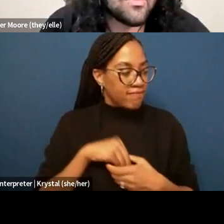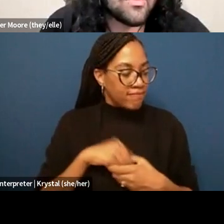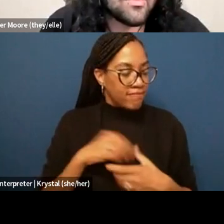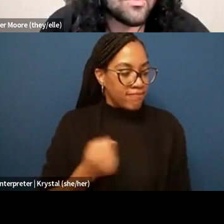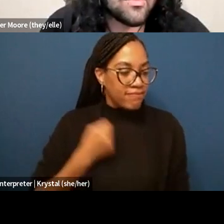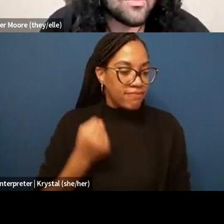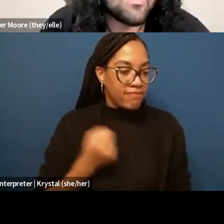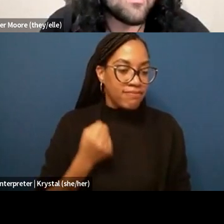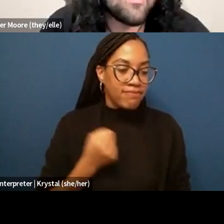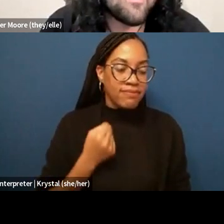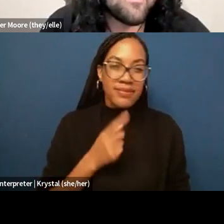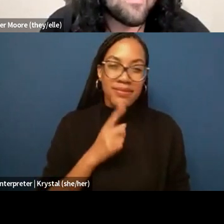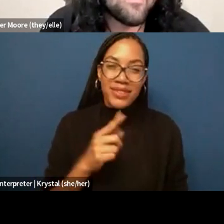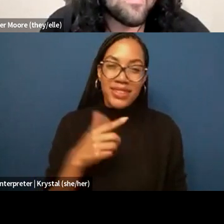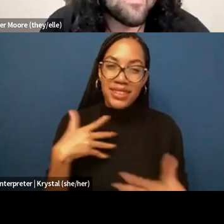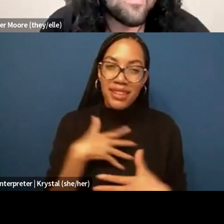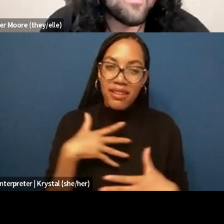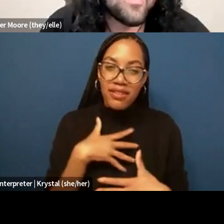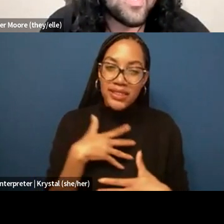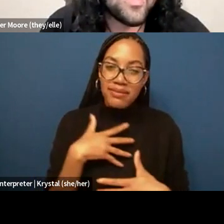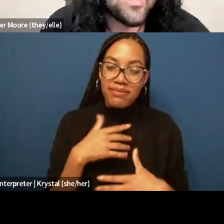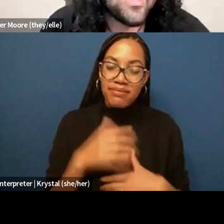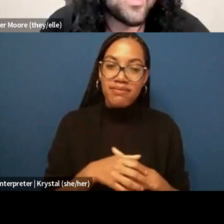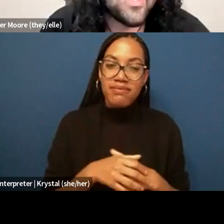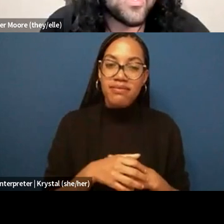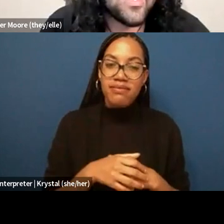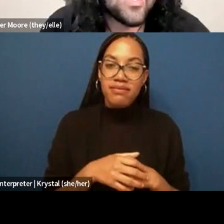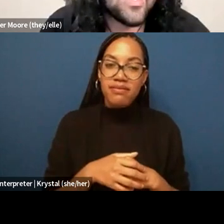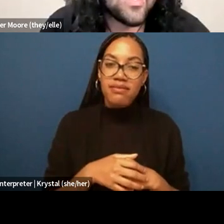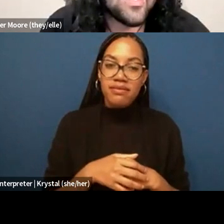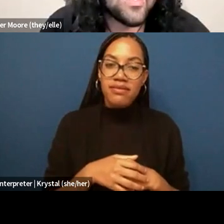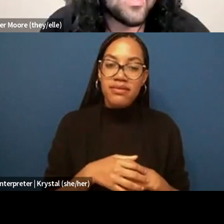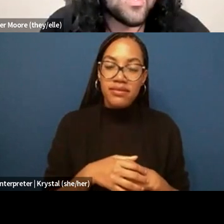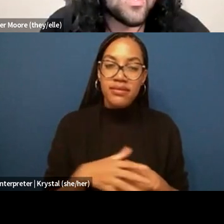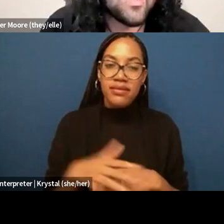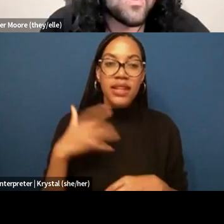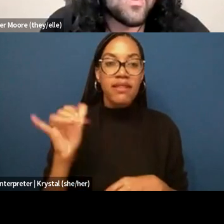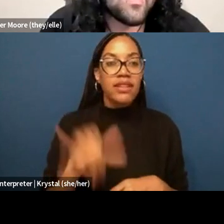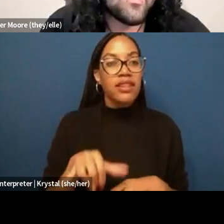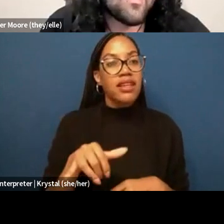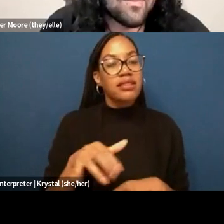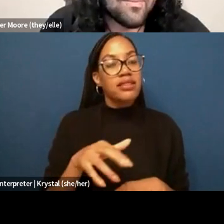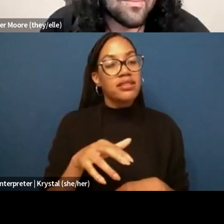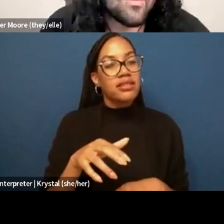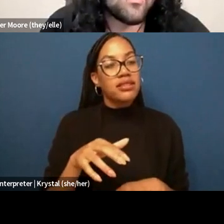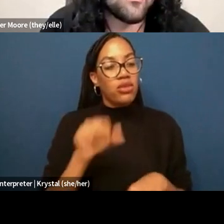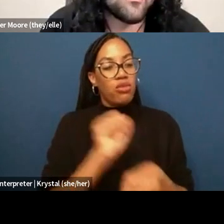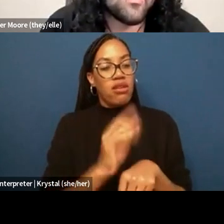is pure terror. Really, it's and it is. I think the work of spirituality.